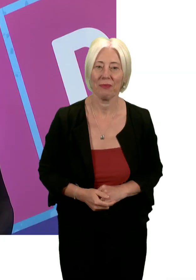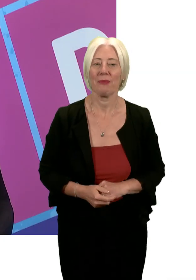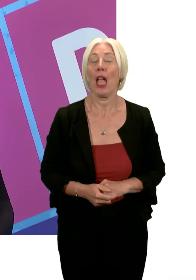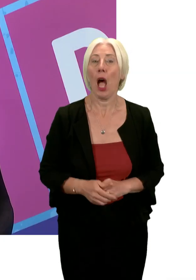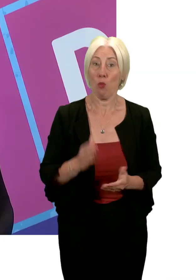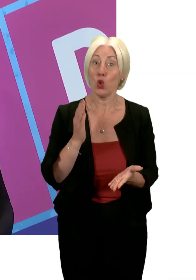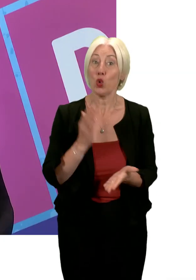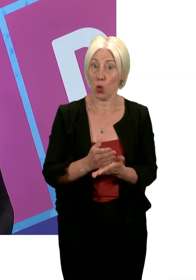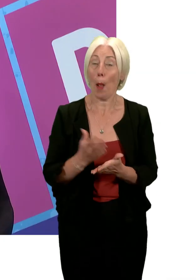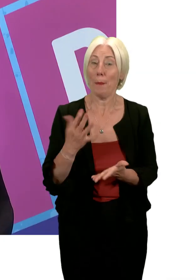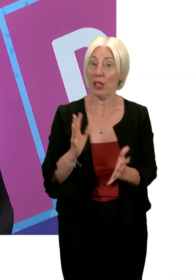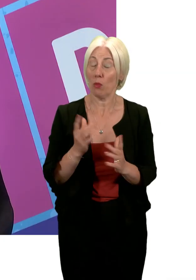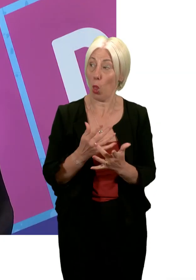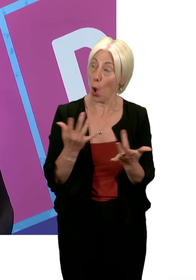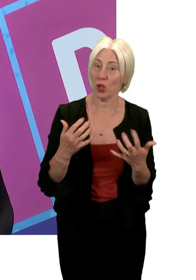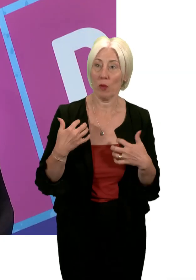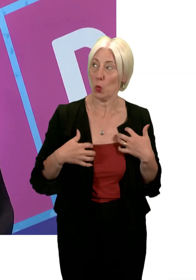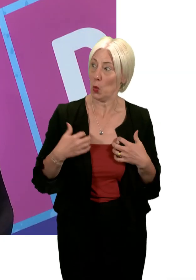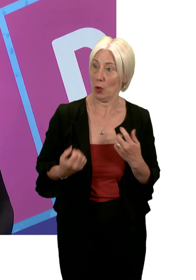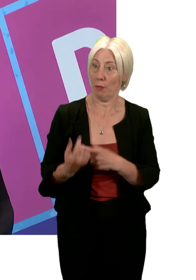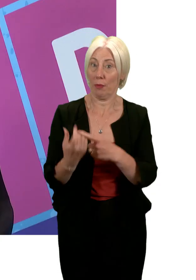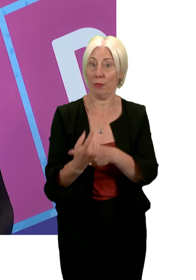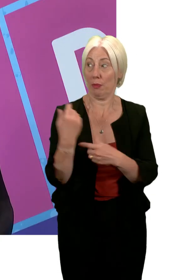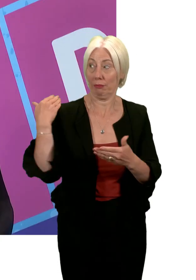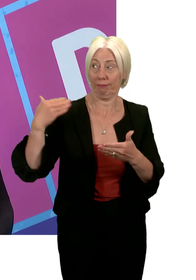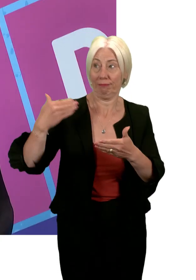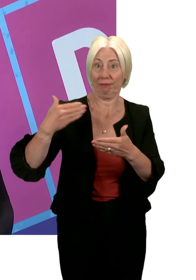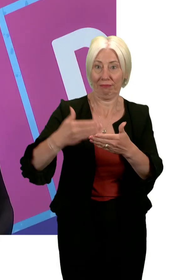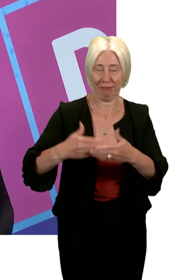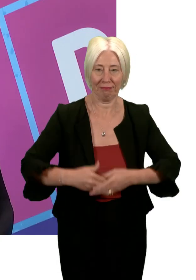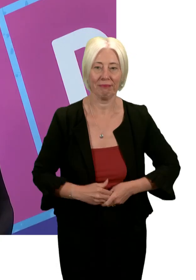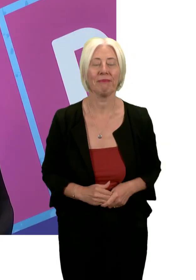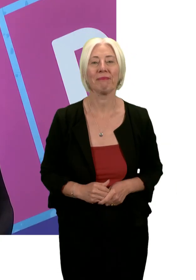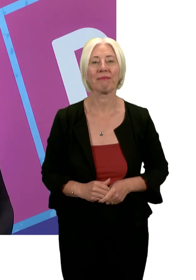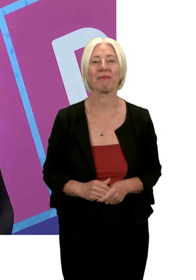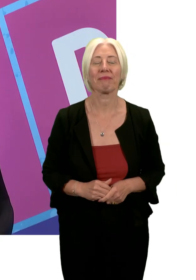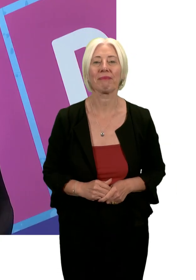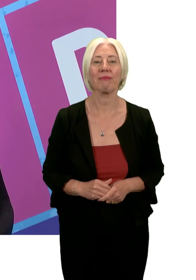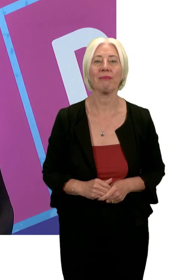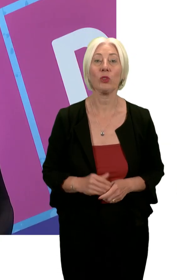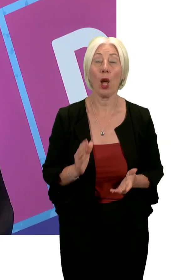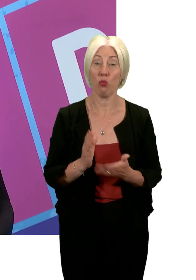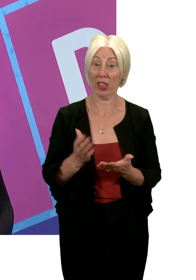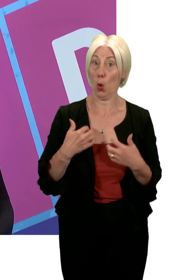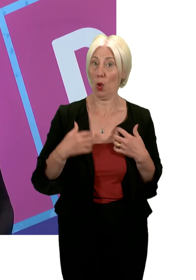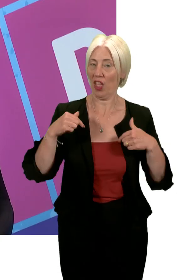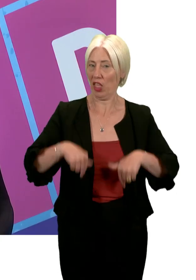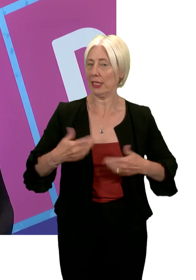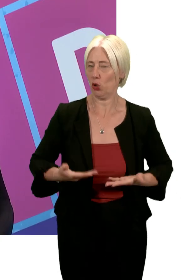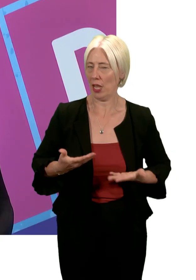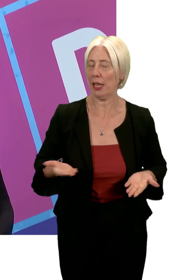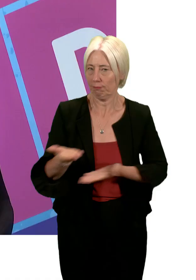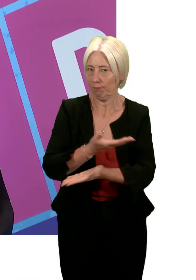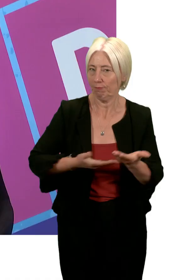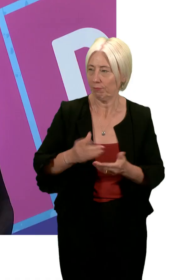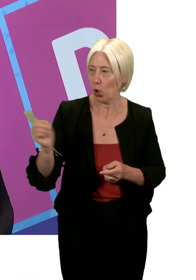there's been a lot of exciting events has happened before today. So I am looking forward to this discussion today and hearing